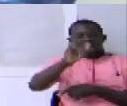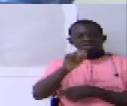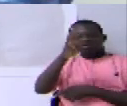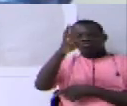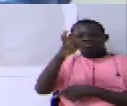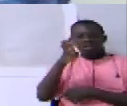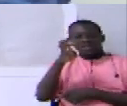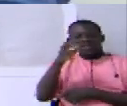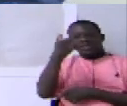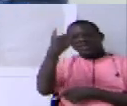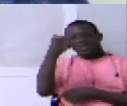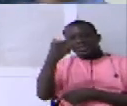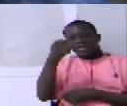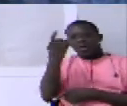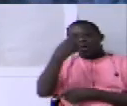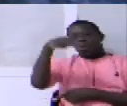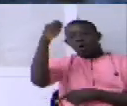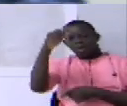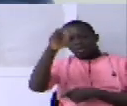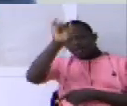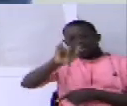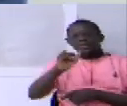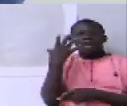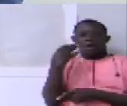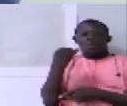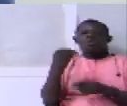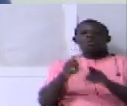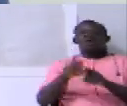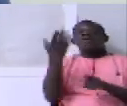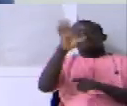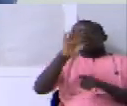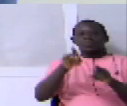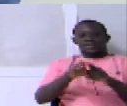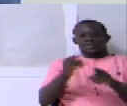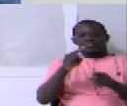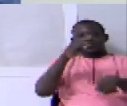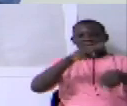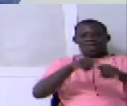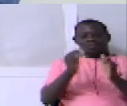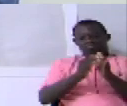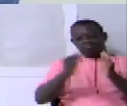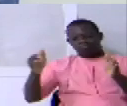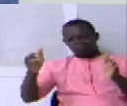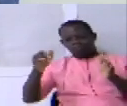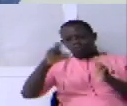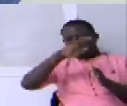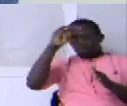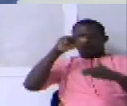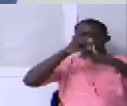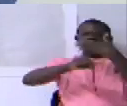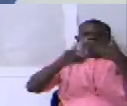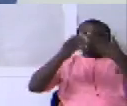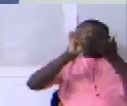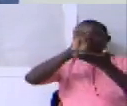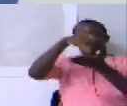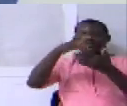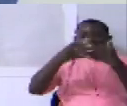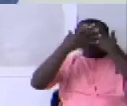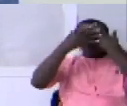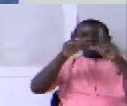100 from the period that you've served in Malta? Ite which you do ko menke mile to maybe more than